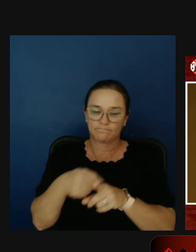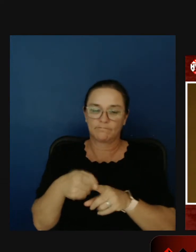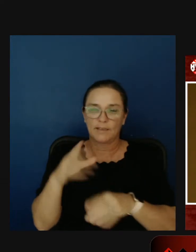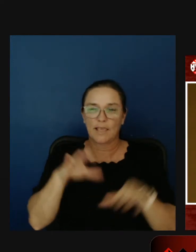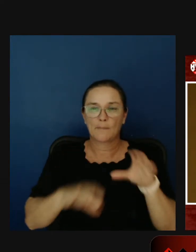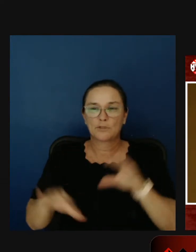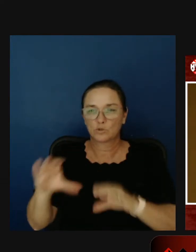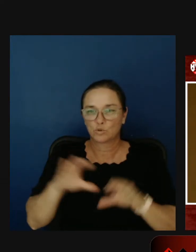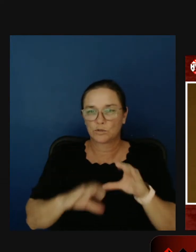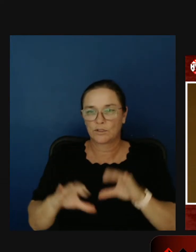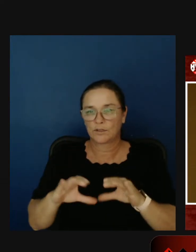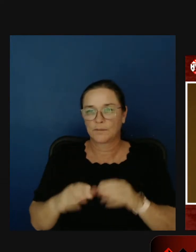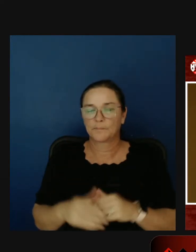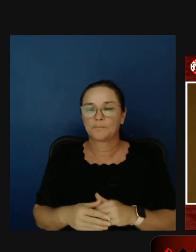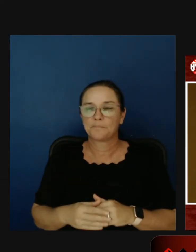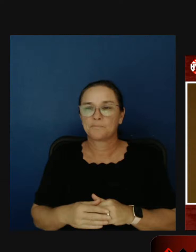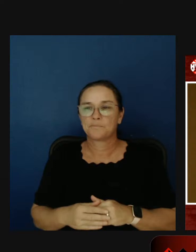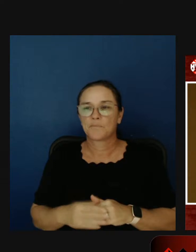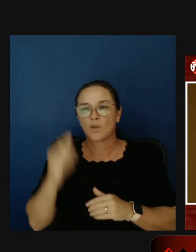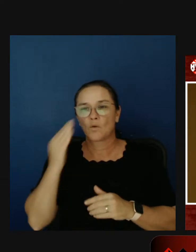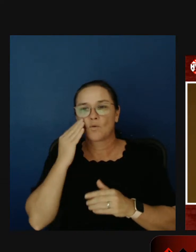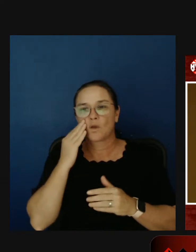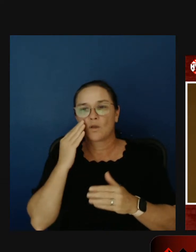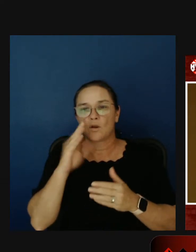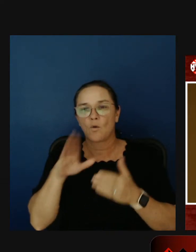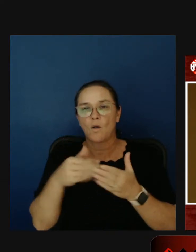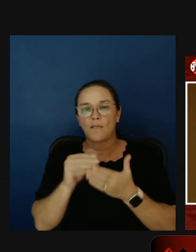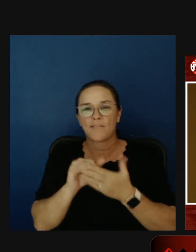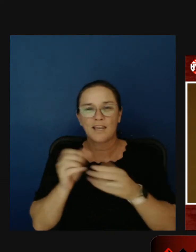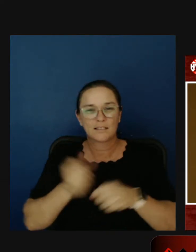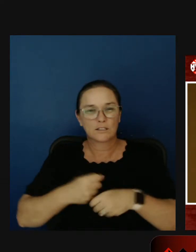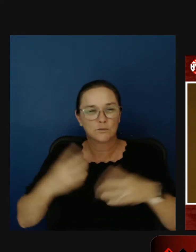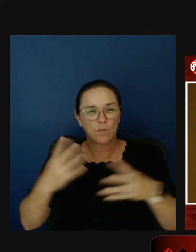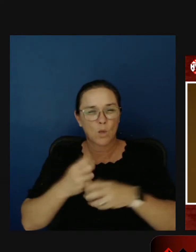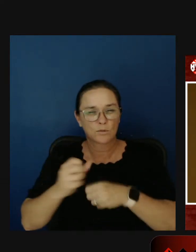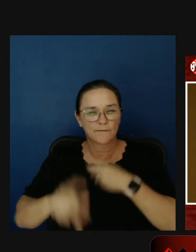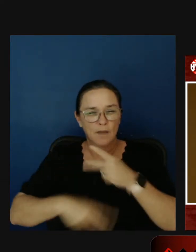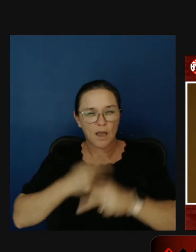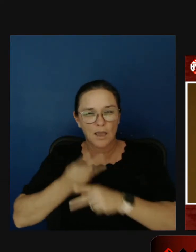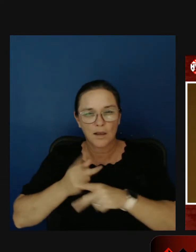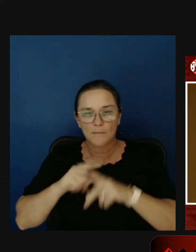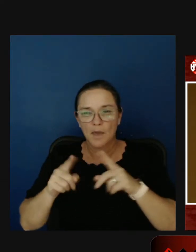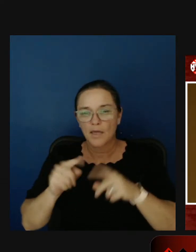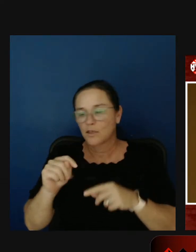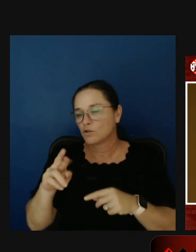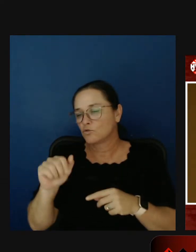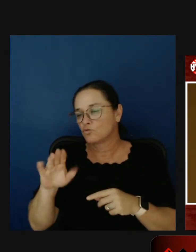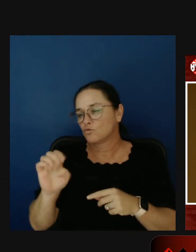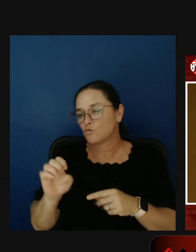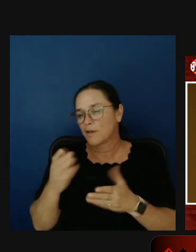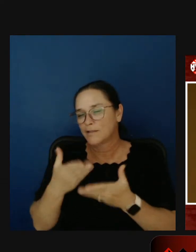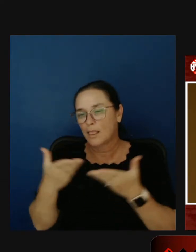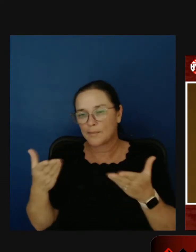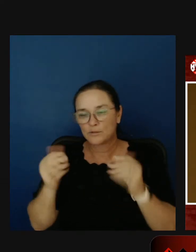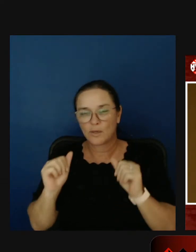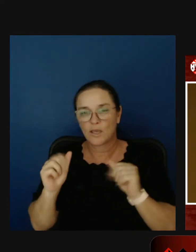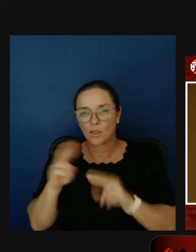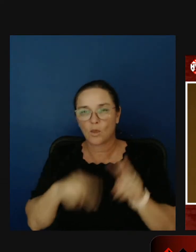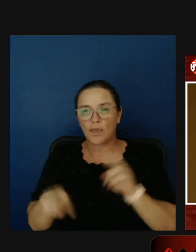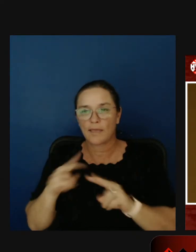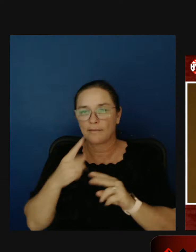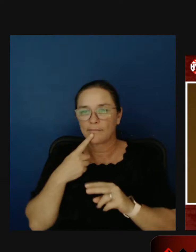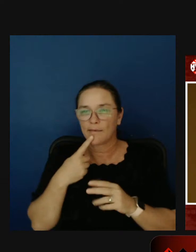that this is all an explosive type, but there's some trace elements we can look at that are slightly different, and we can say, oh, well,